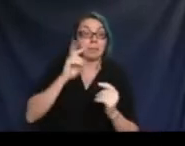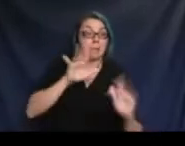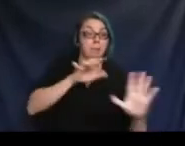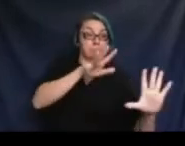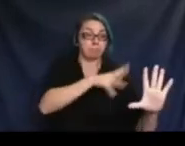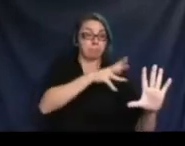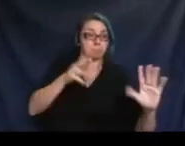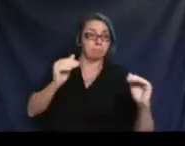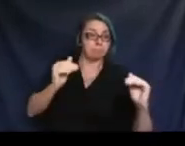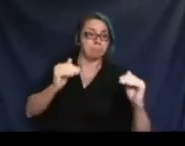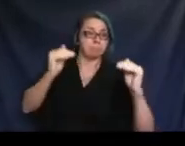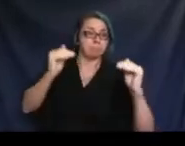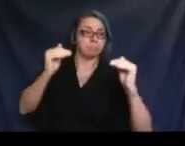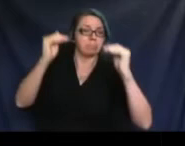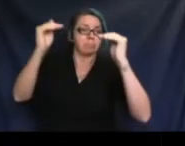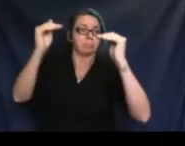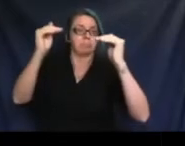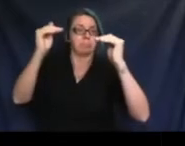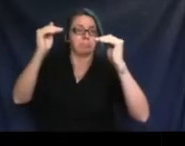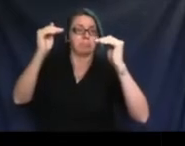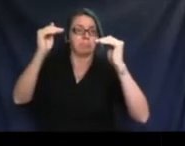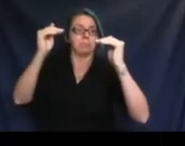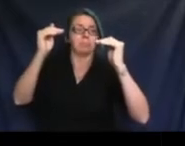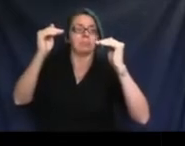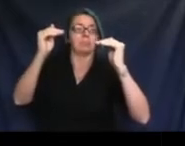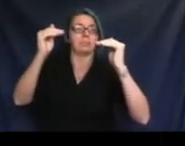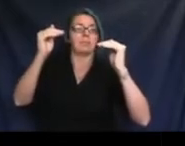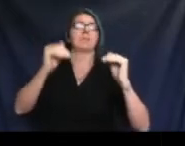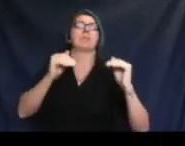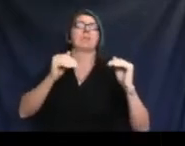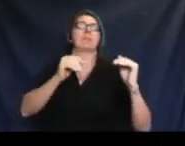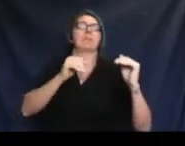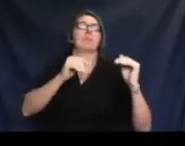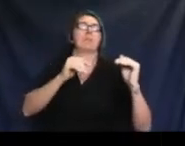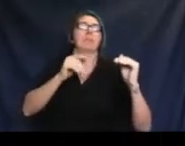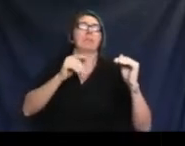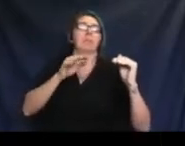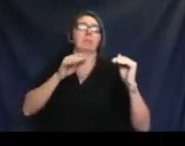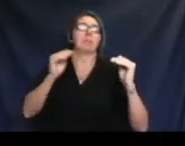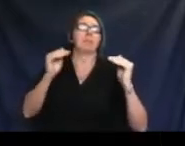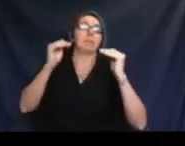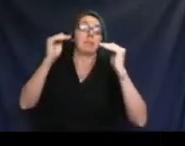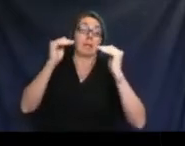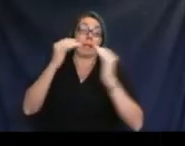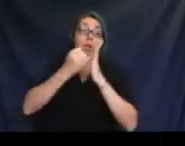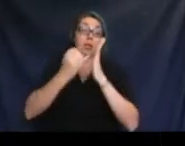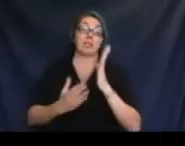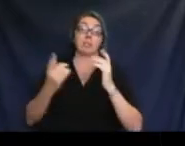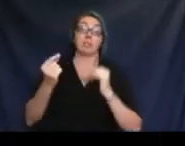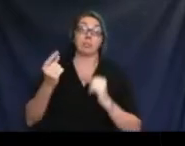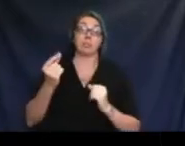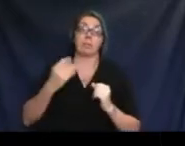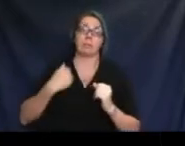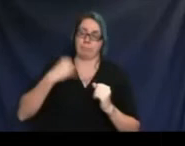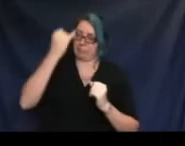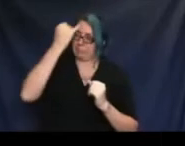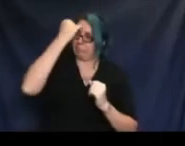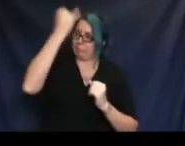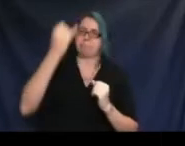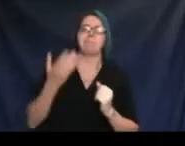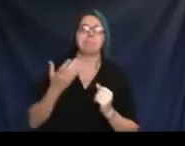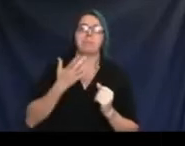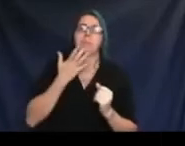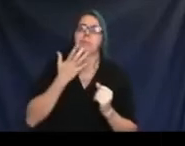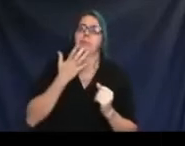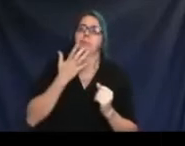where potentially an artist will come forward with a preferred site that when the city